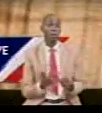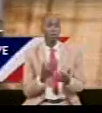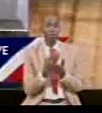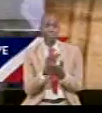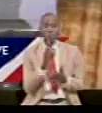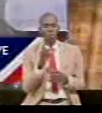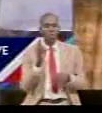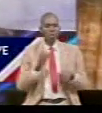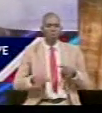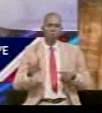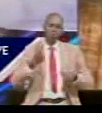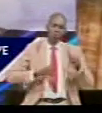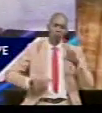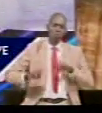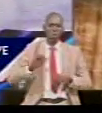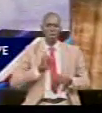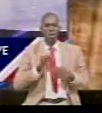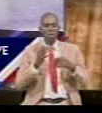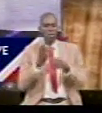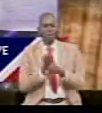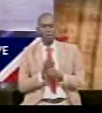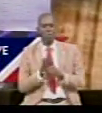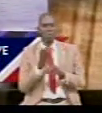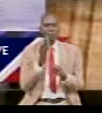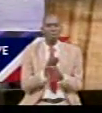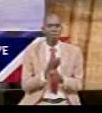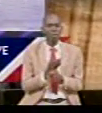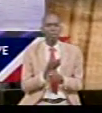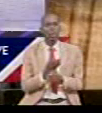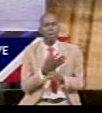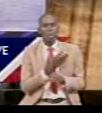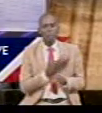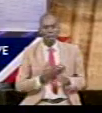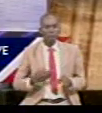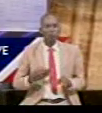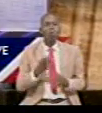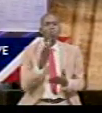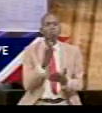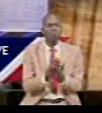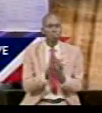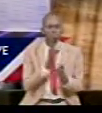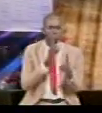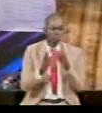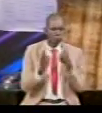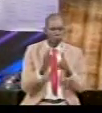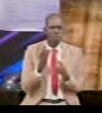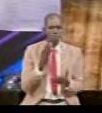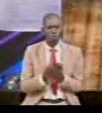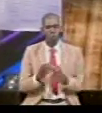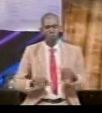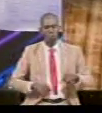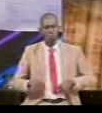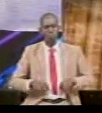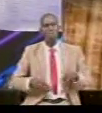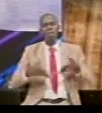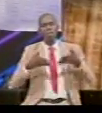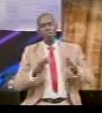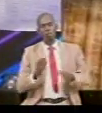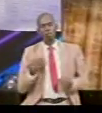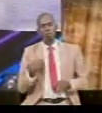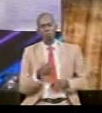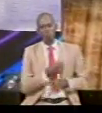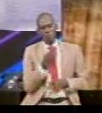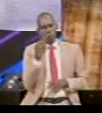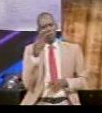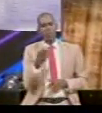say, I have faith, I have faith. We say, stop talking, let's see the evidence. Let that faith work. Let